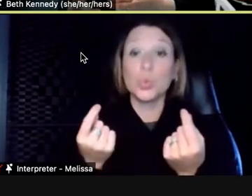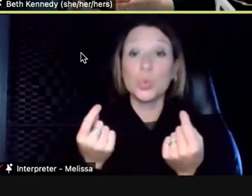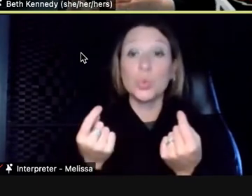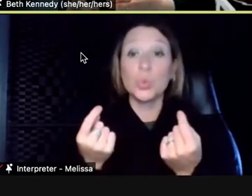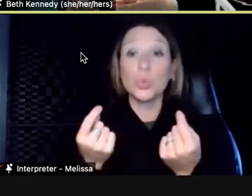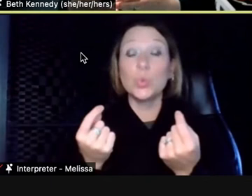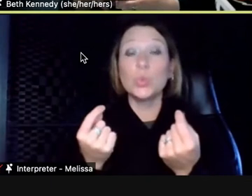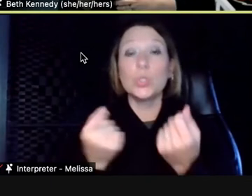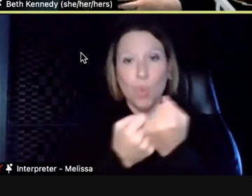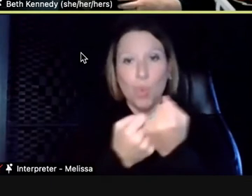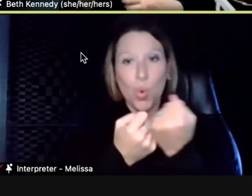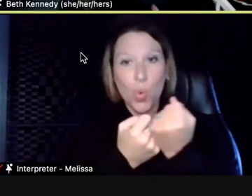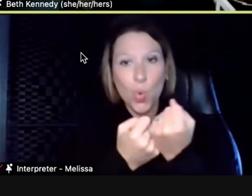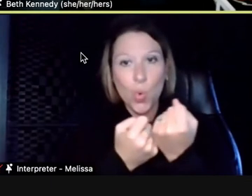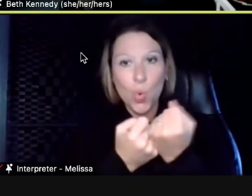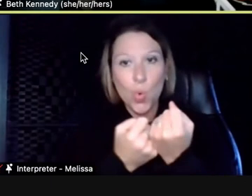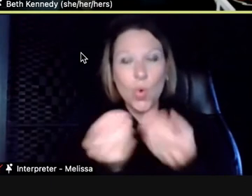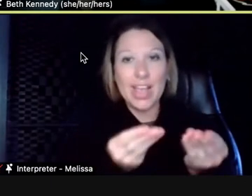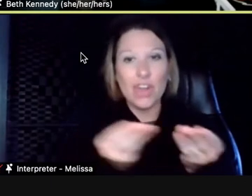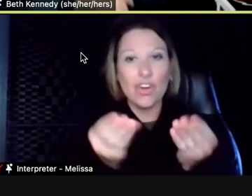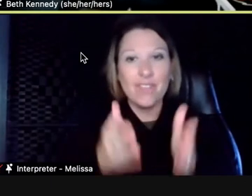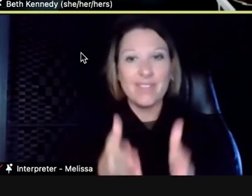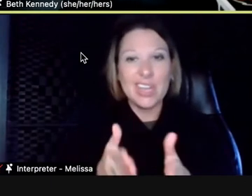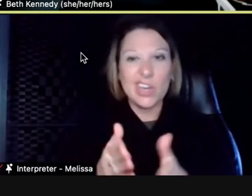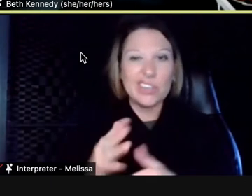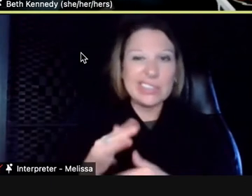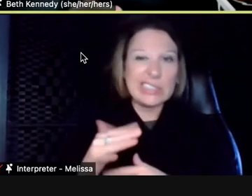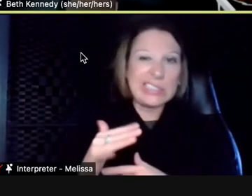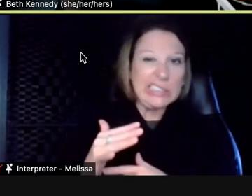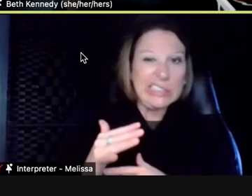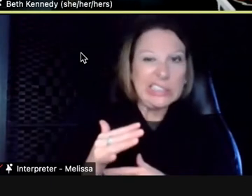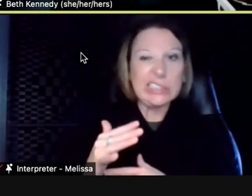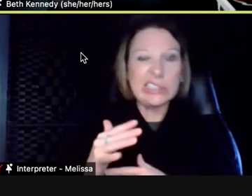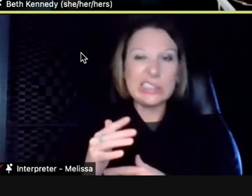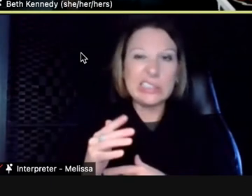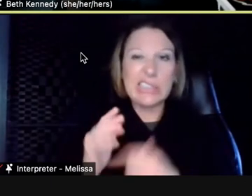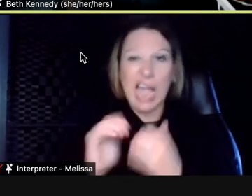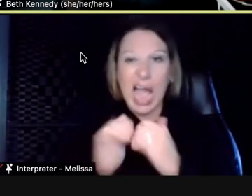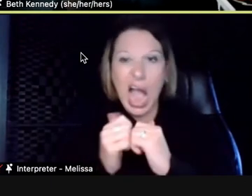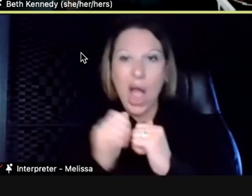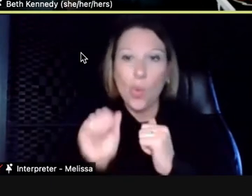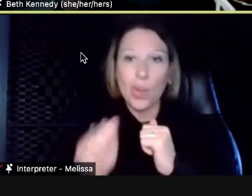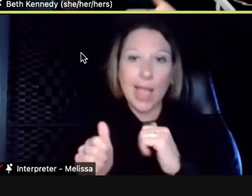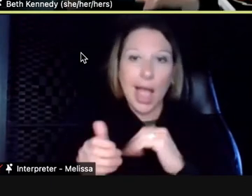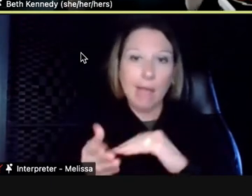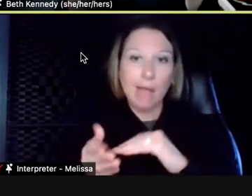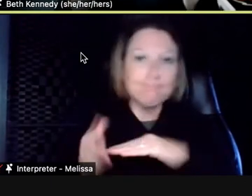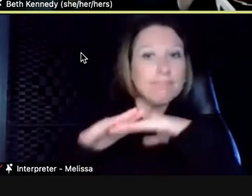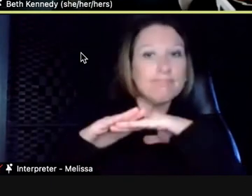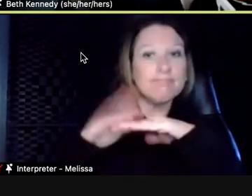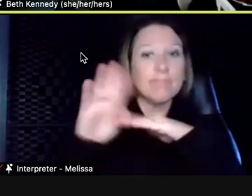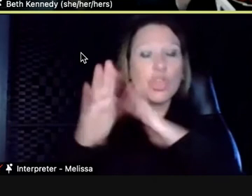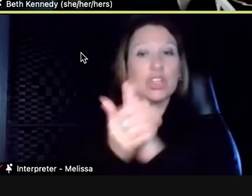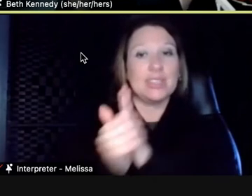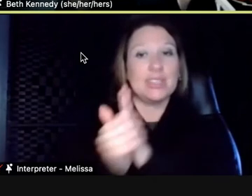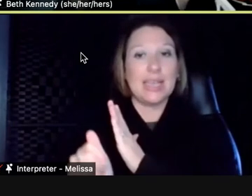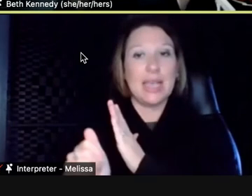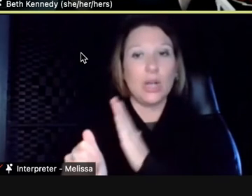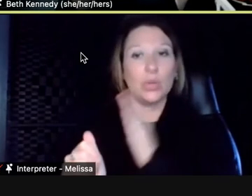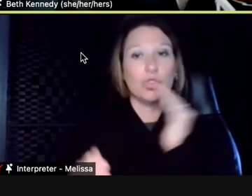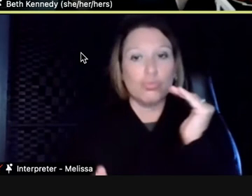we support that intervener that's only kind of and see how we can get their skill set up to be more